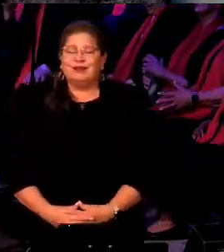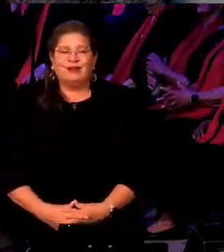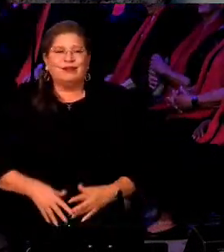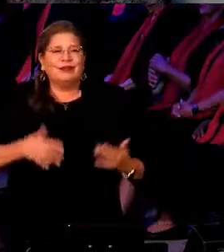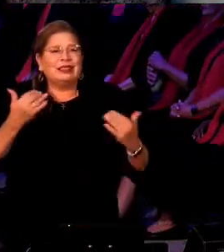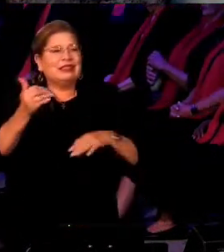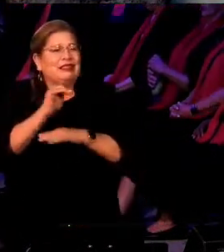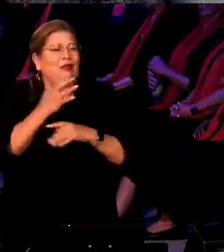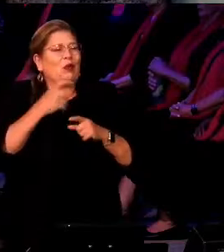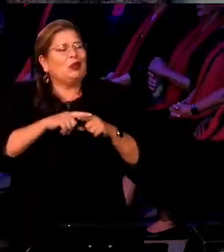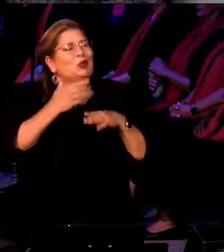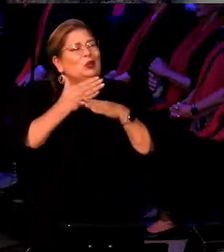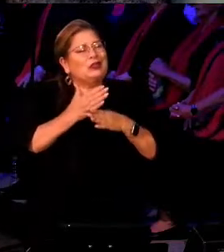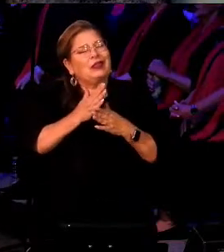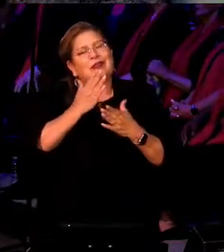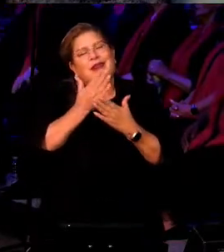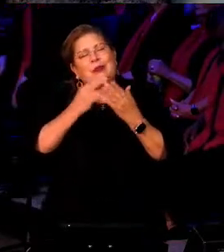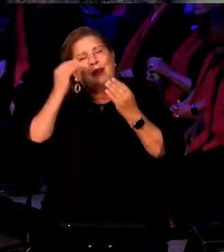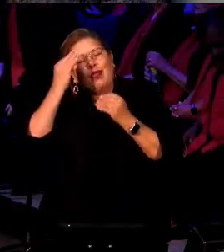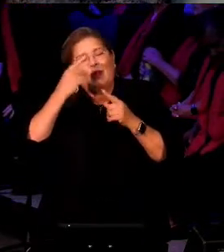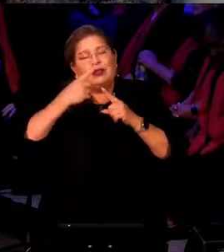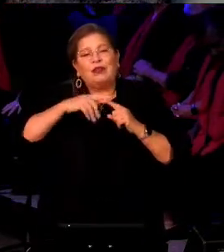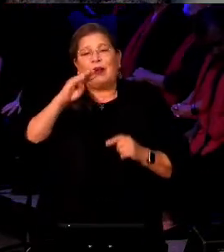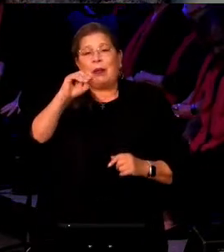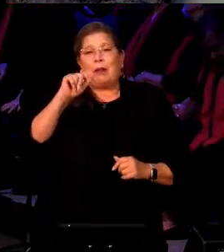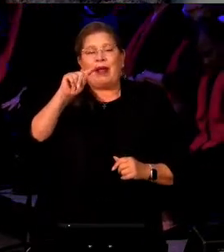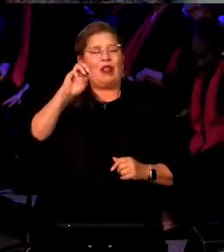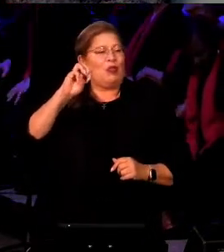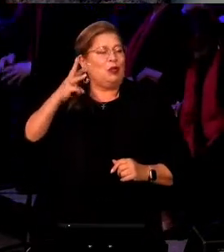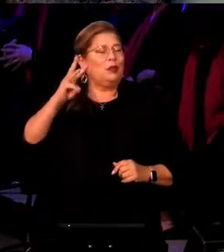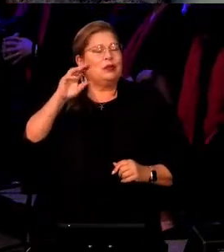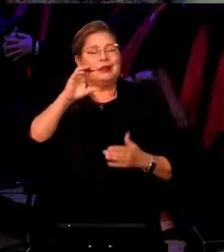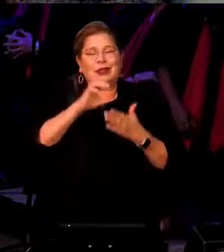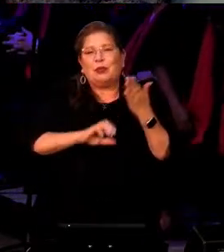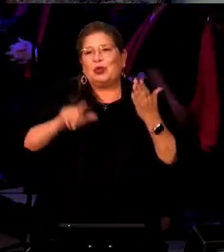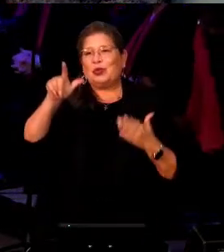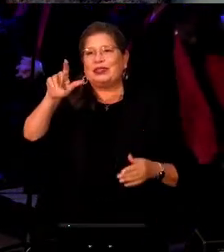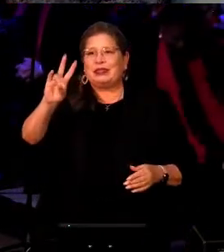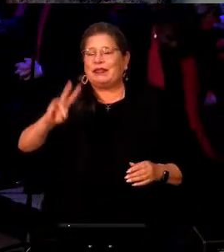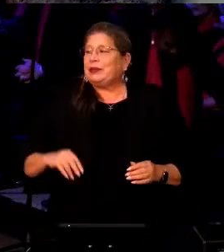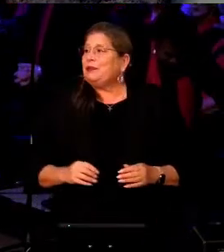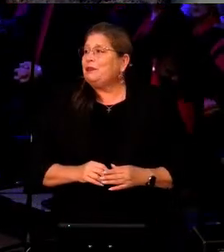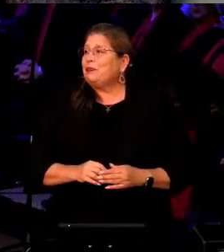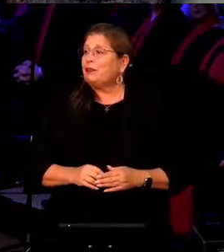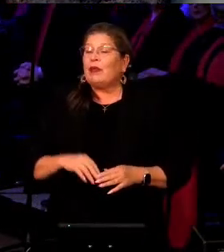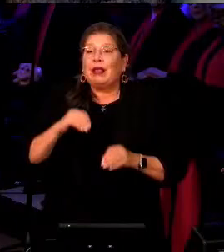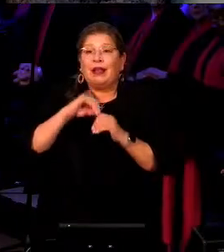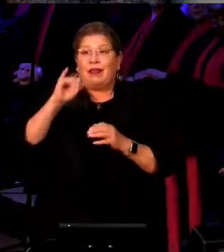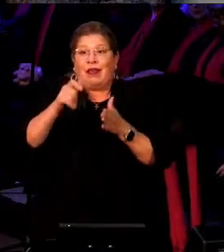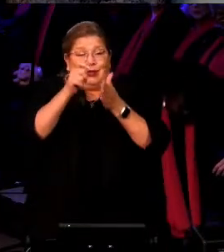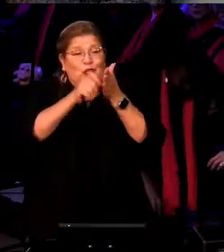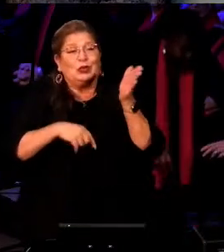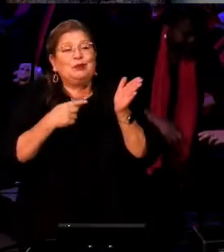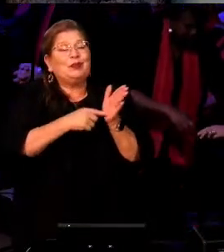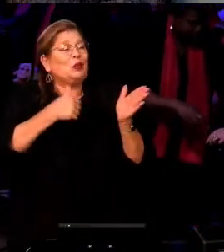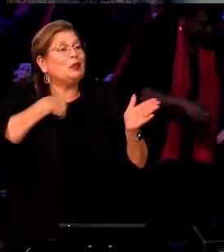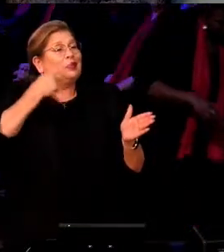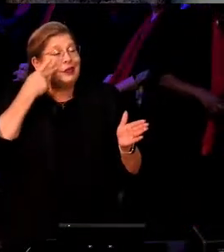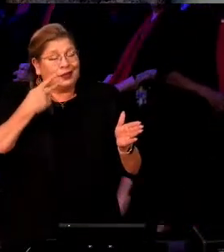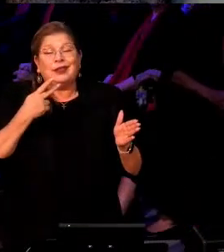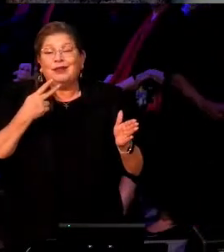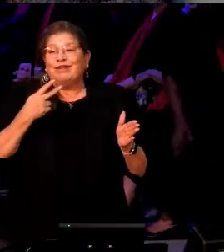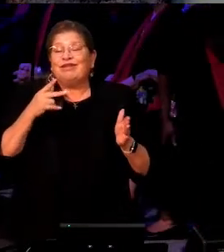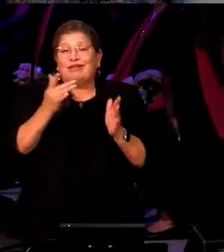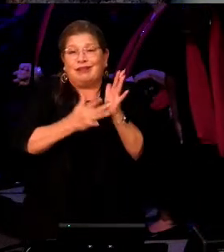This evening I want to share some thoughts with you from Matthew chapter 27. Because in that passage we see that while Jesus